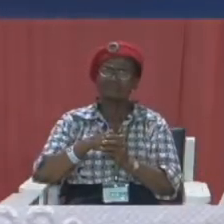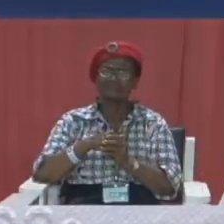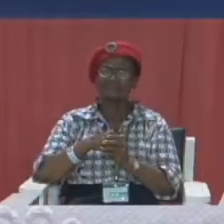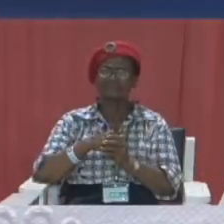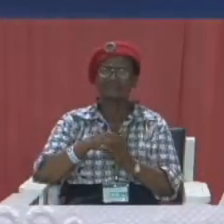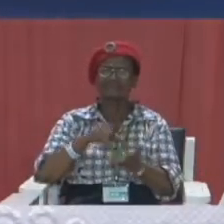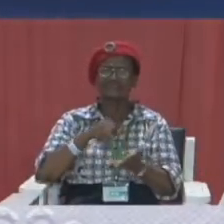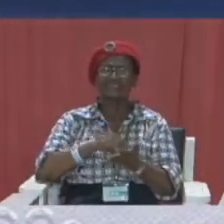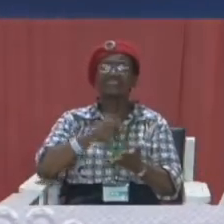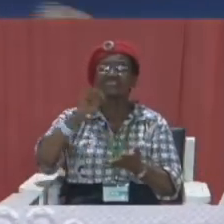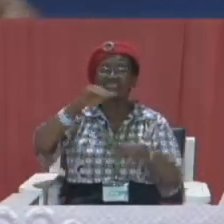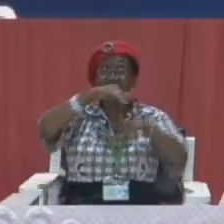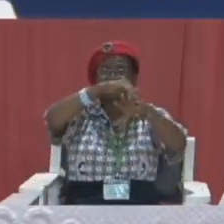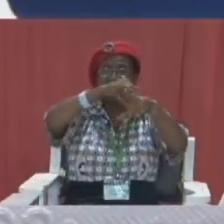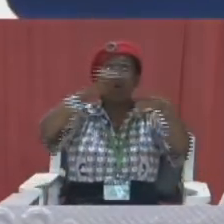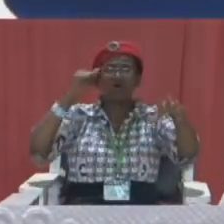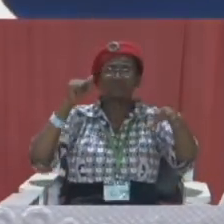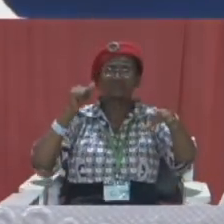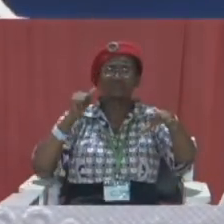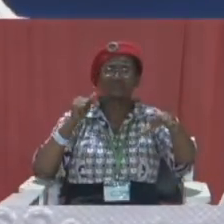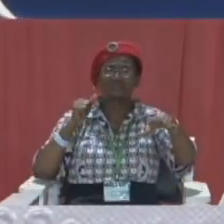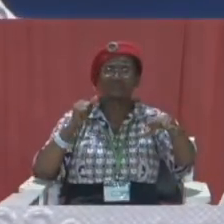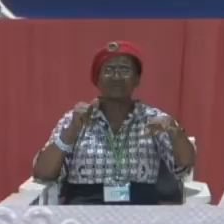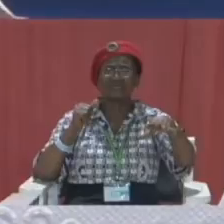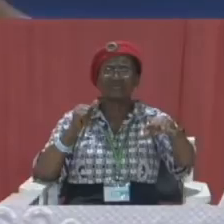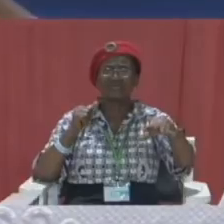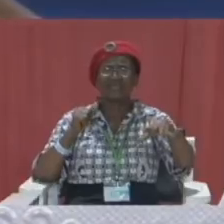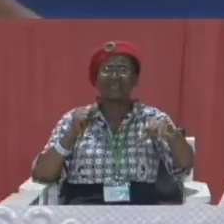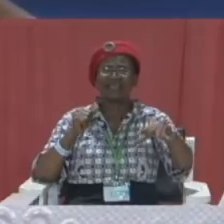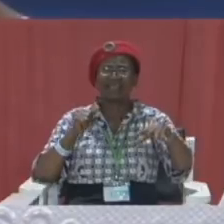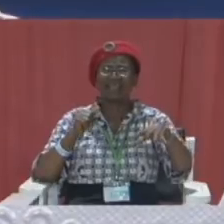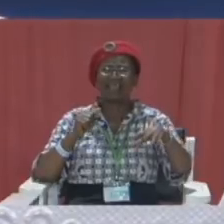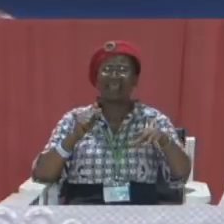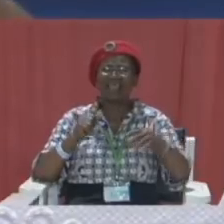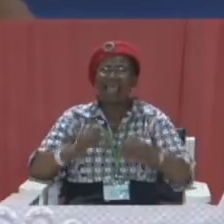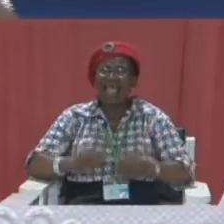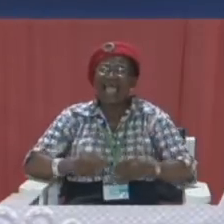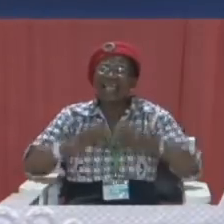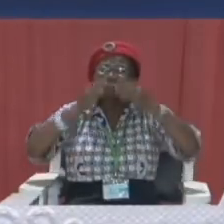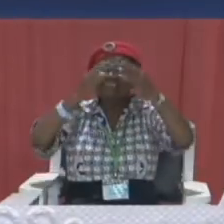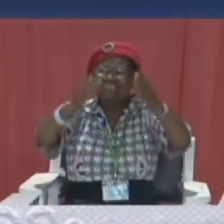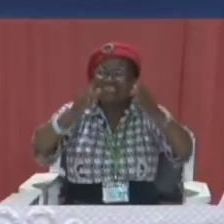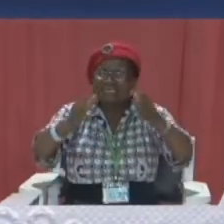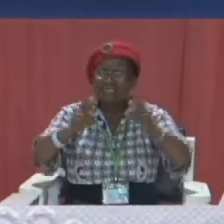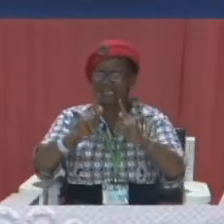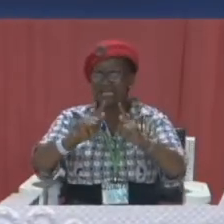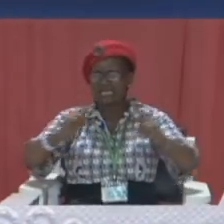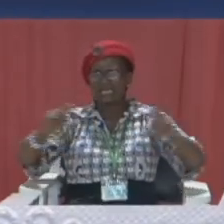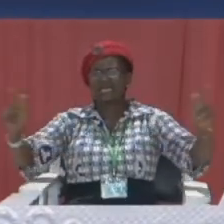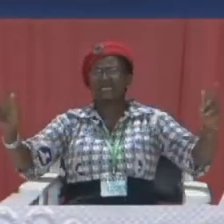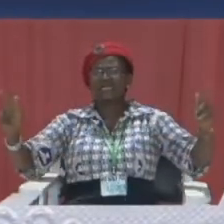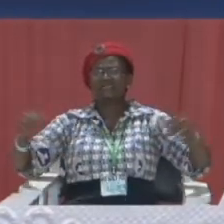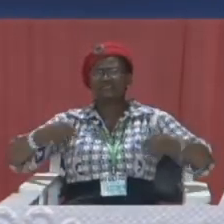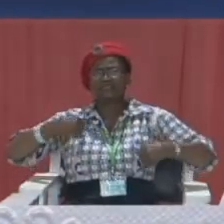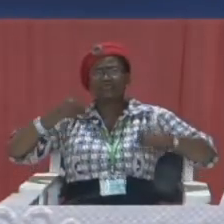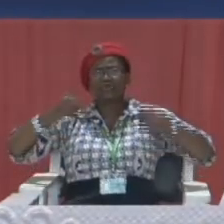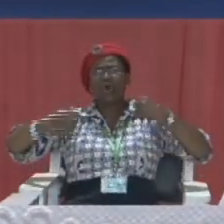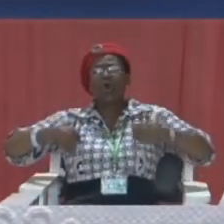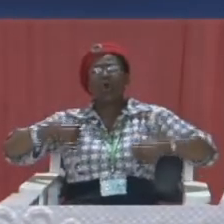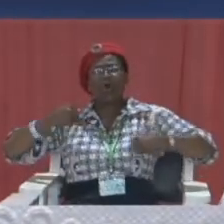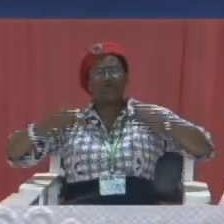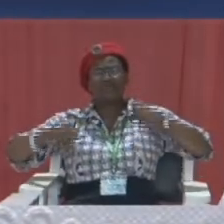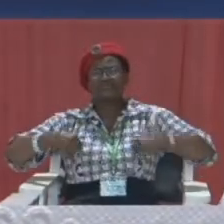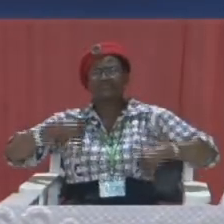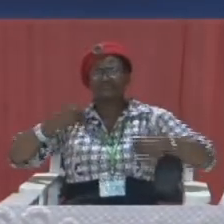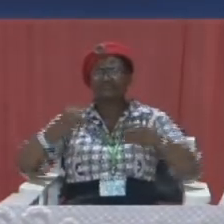It is called exceeding great joy. O na ni ayo ti o tayo.